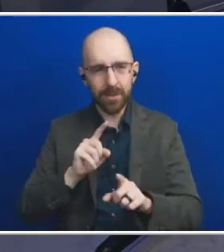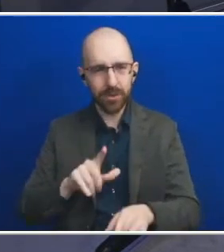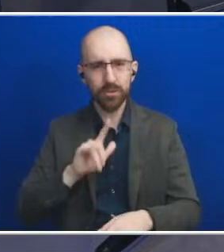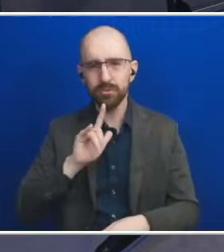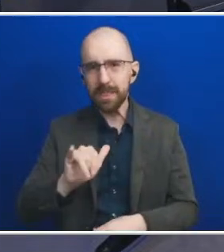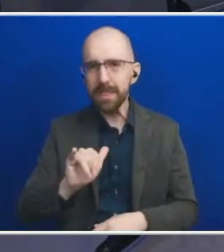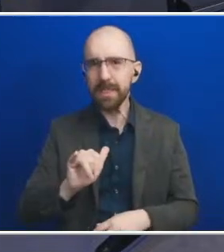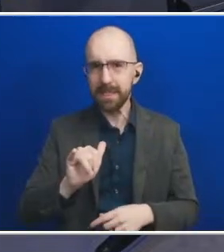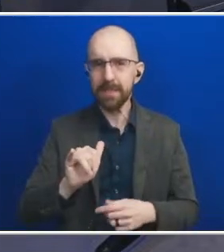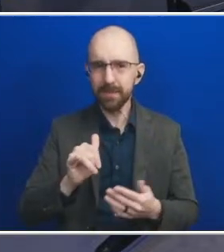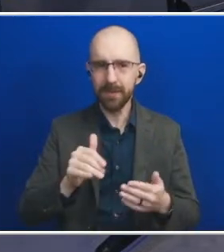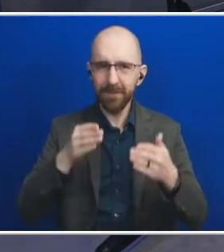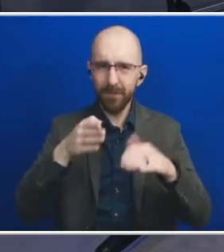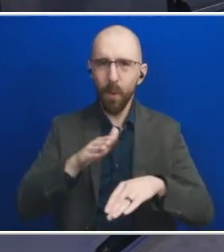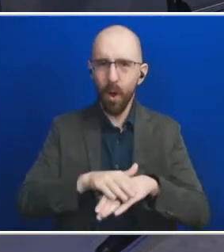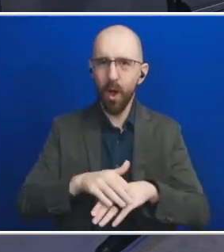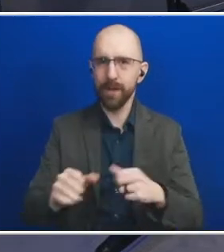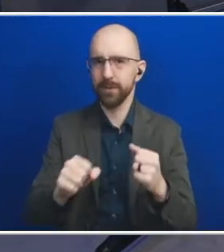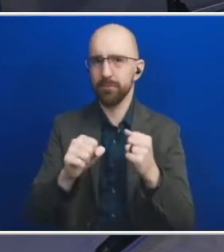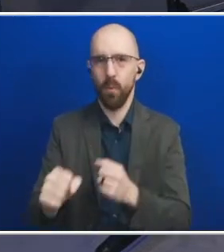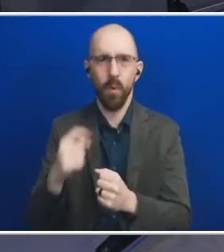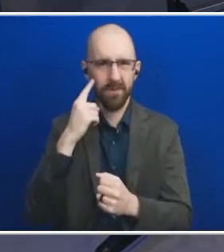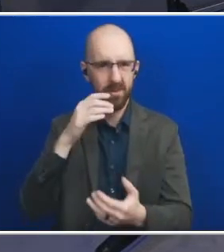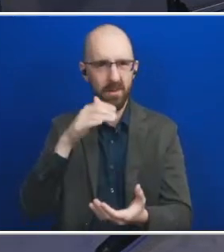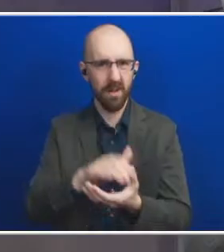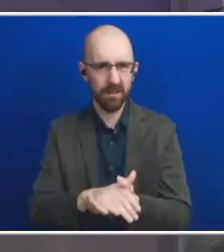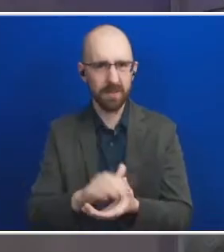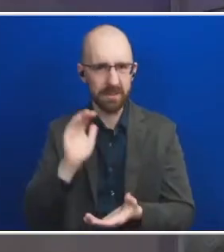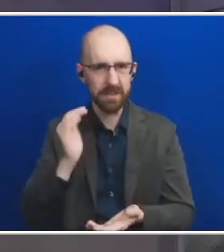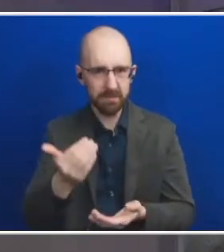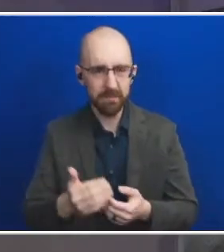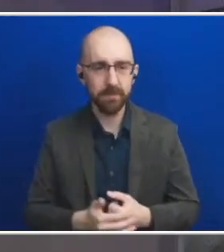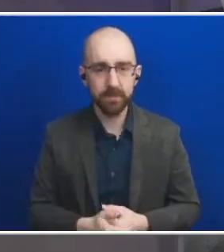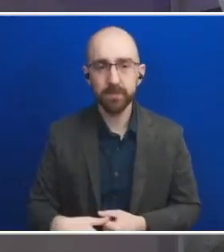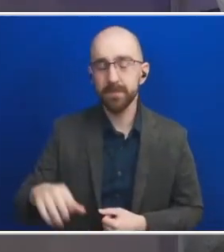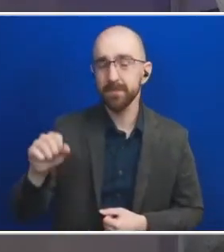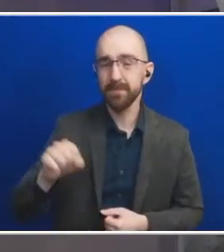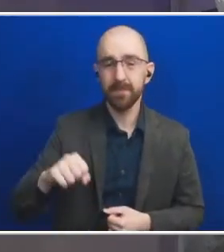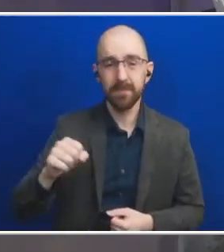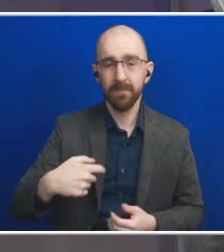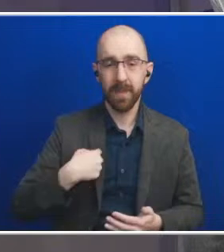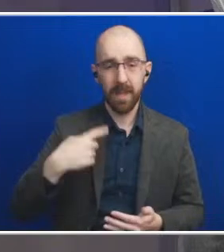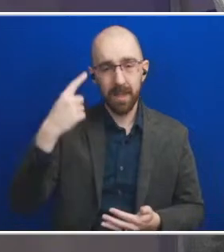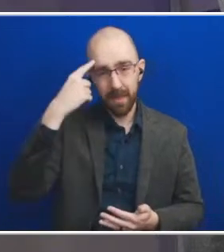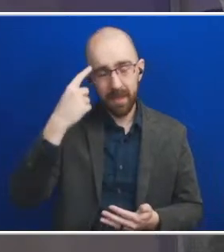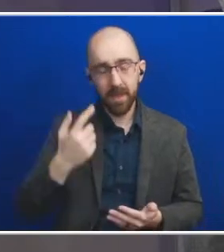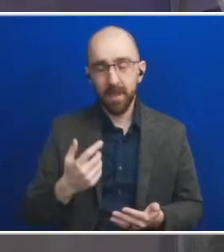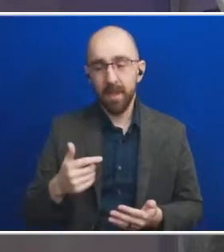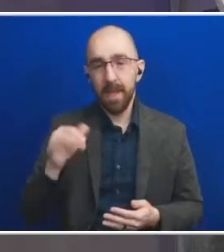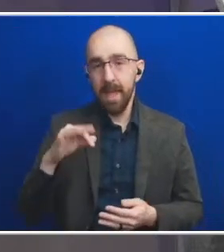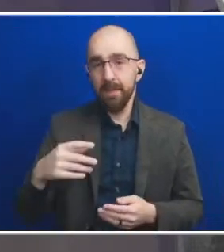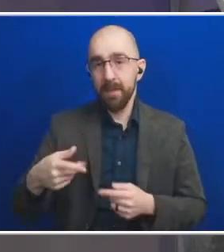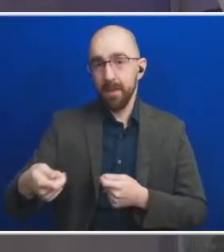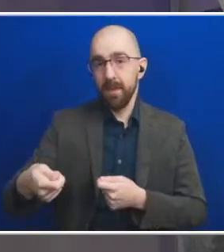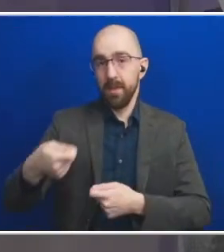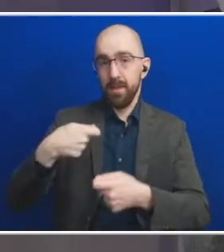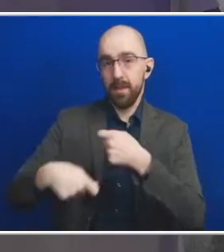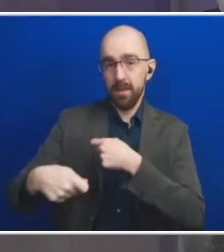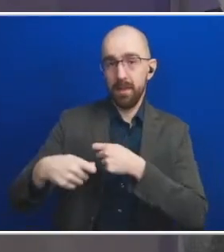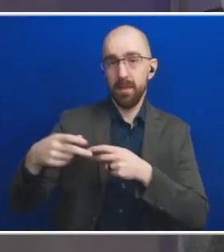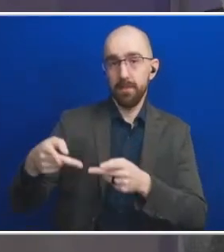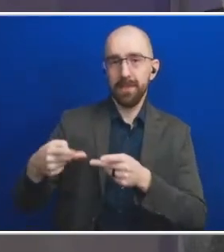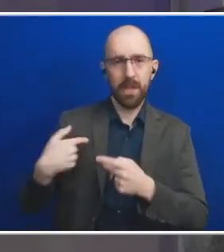on staying strong for your husband. Yeah, I think if I were in his position, I wouldn't want people around